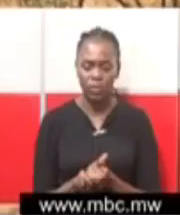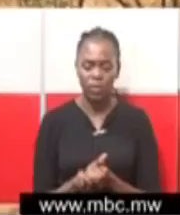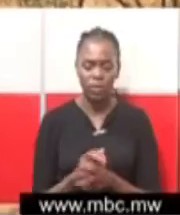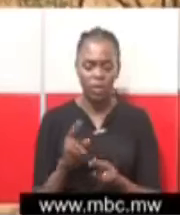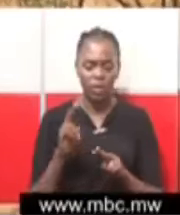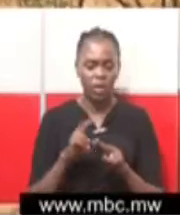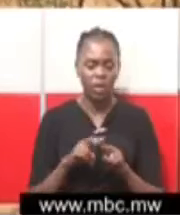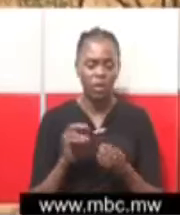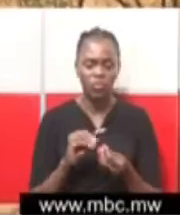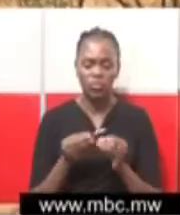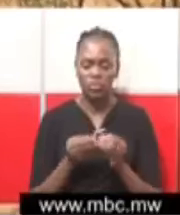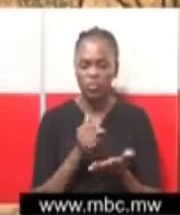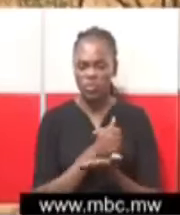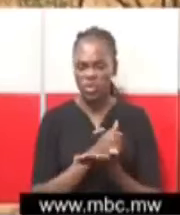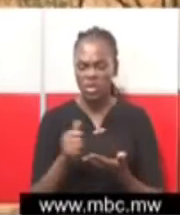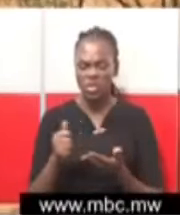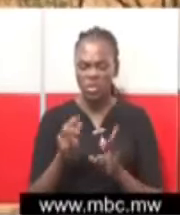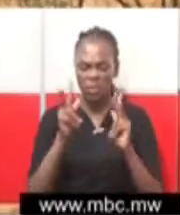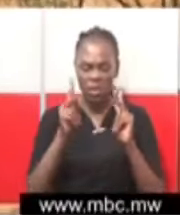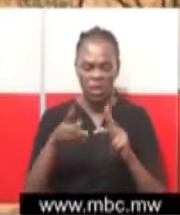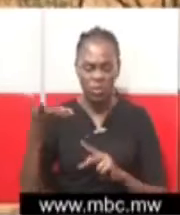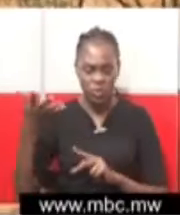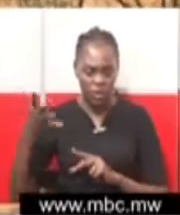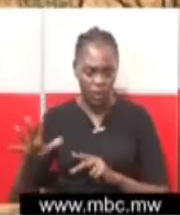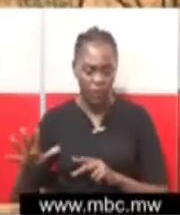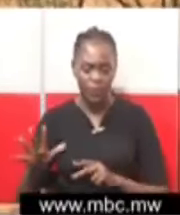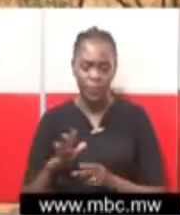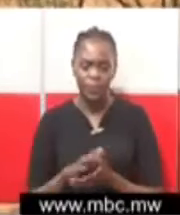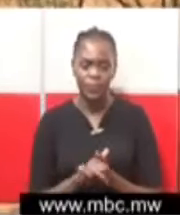received. We have some whose